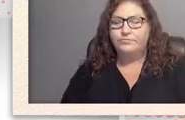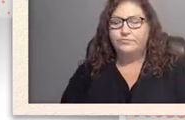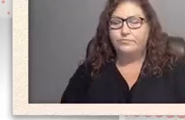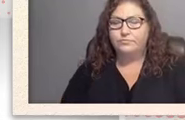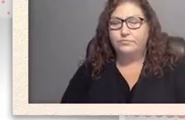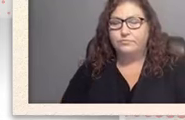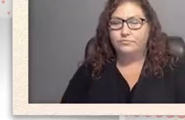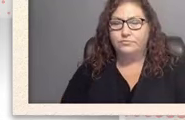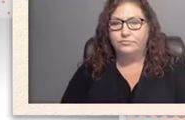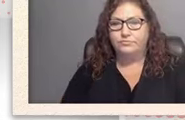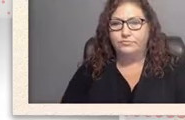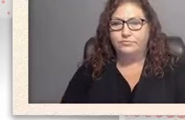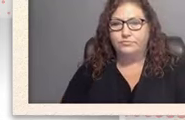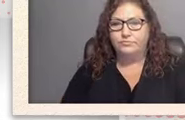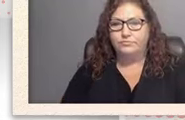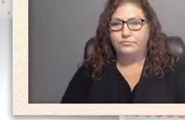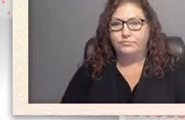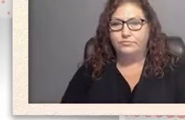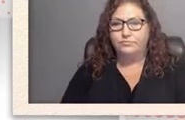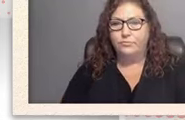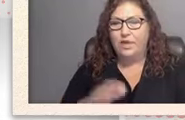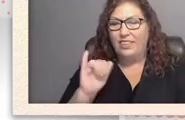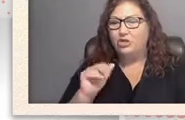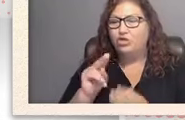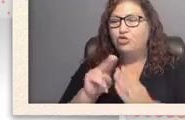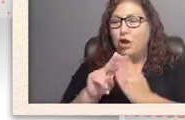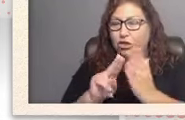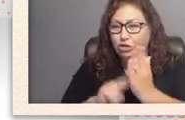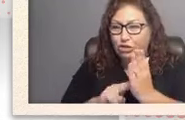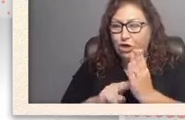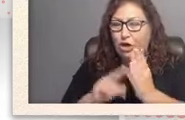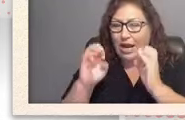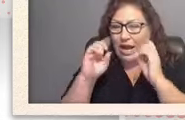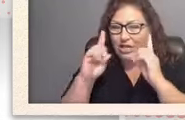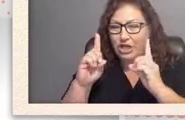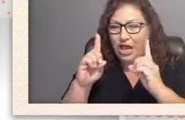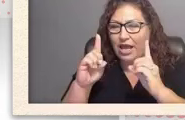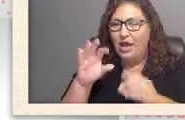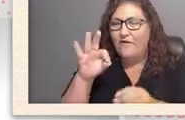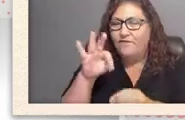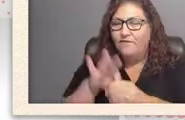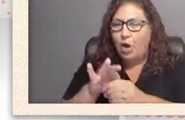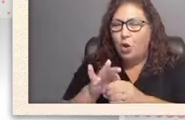which is register, educate, vote, use your power.